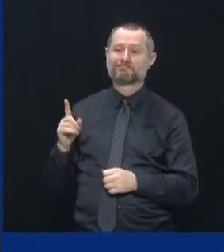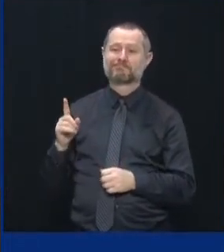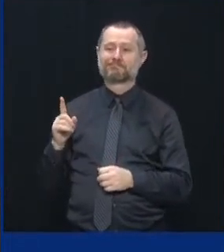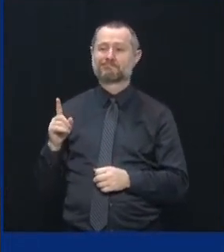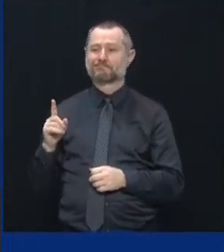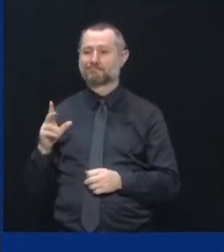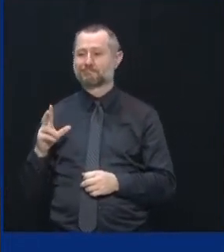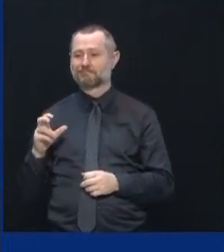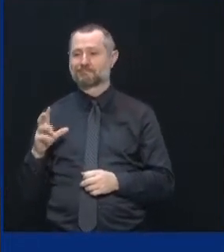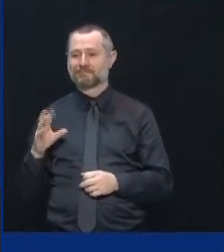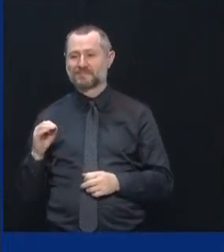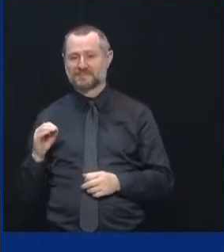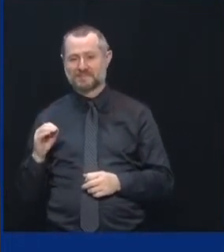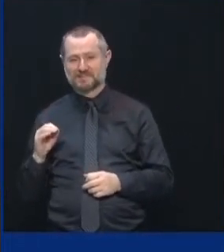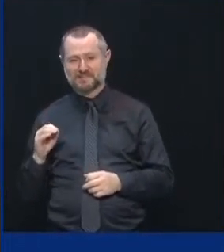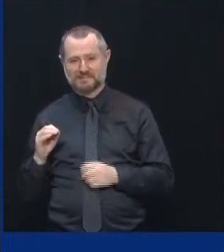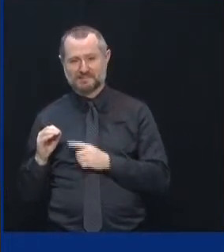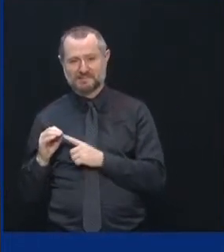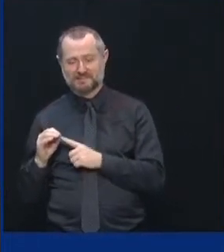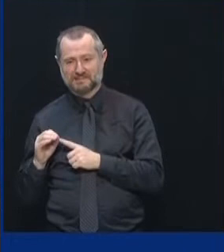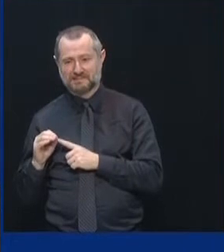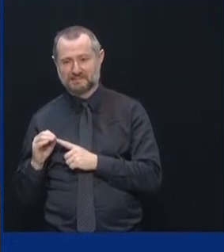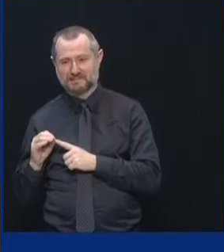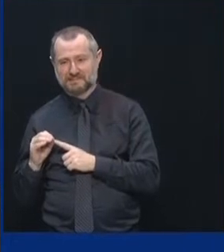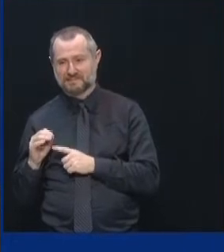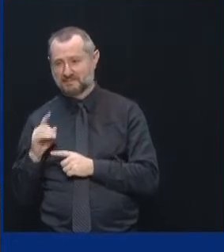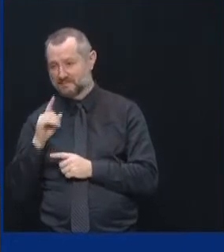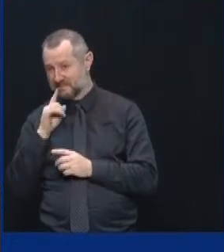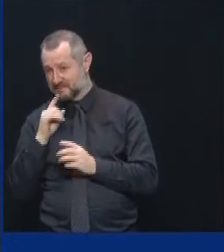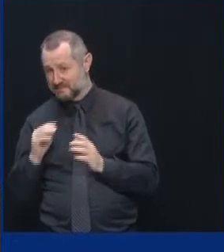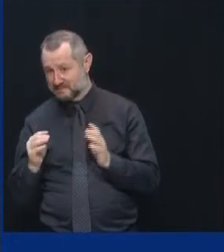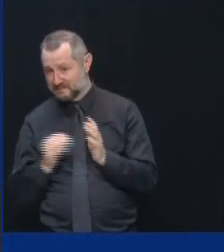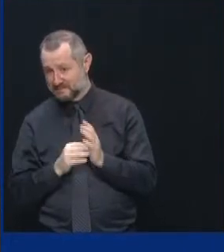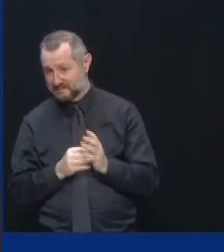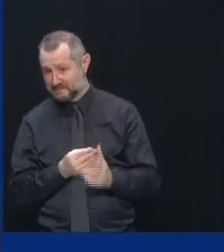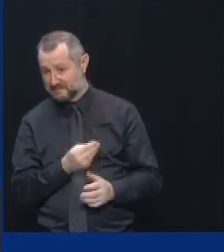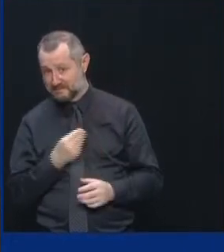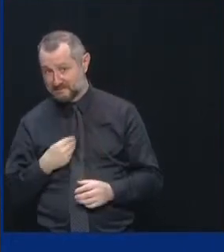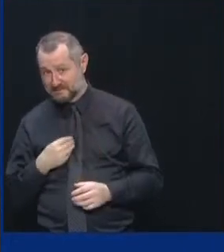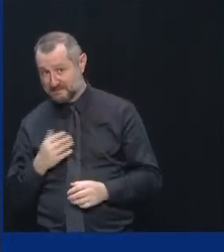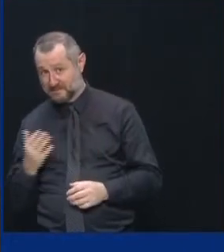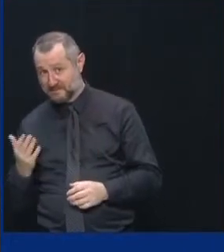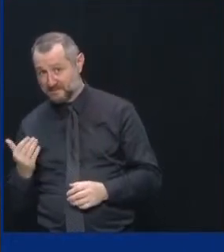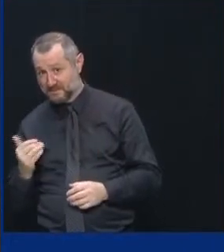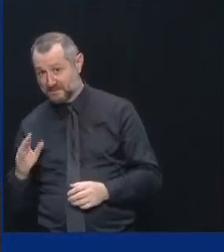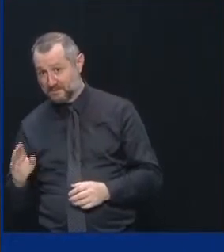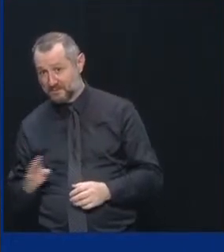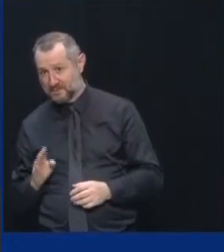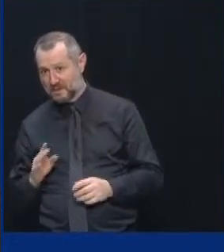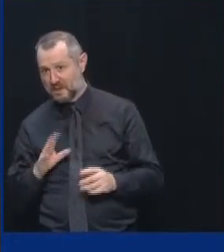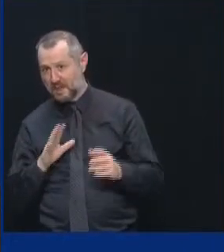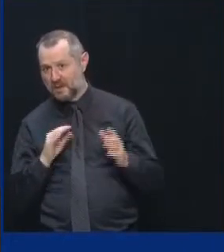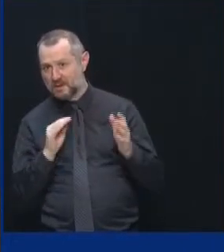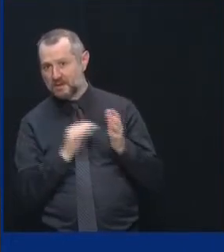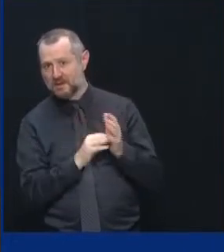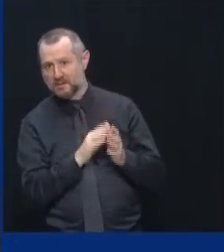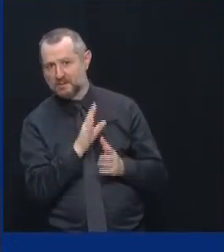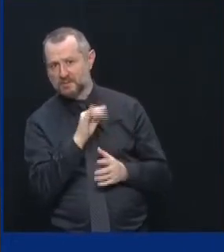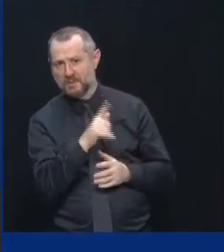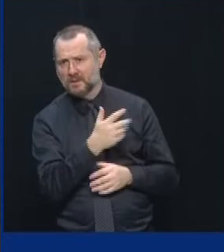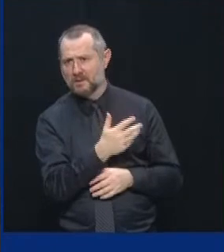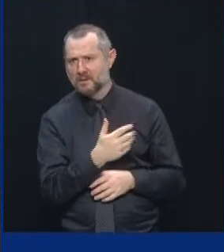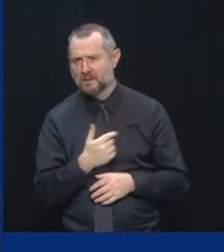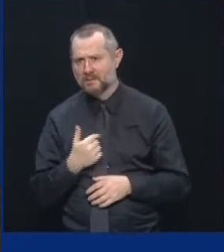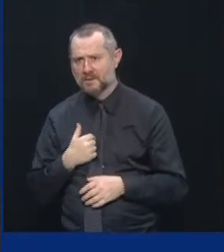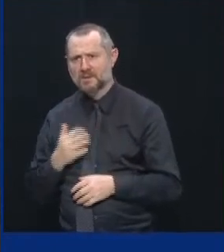state of New York $15 billion, which is fair, in my opinion. It's